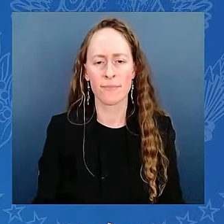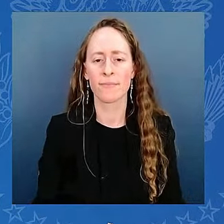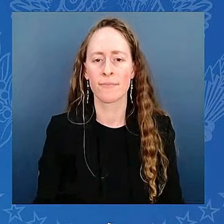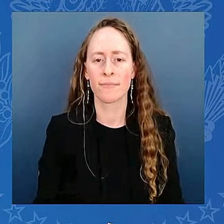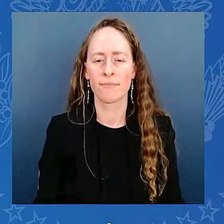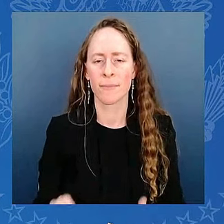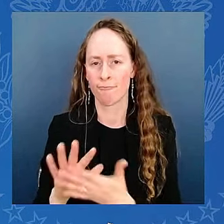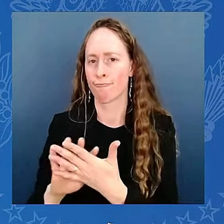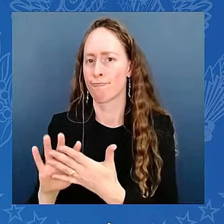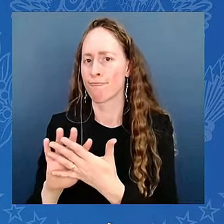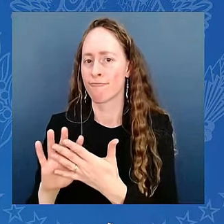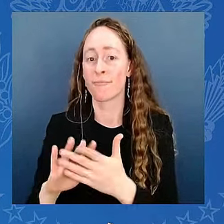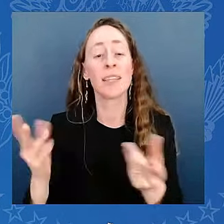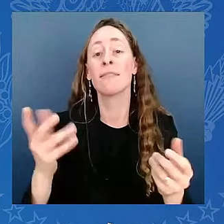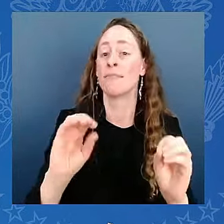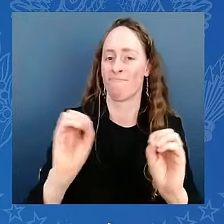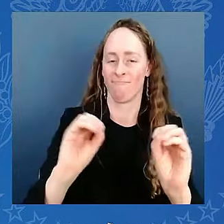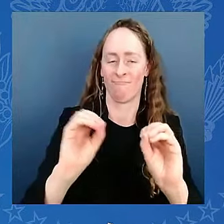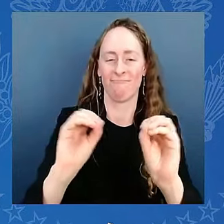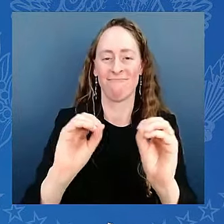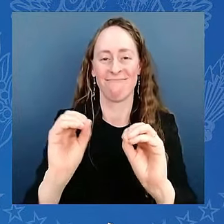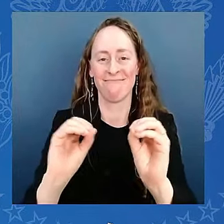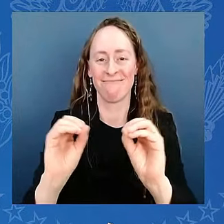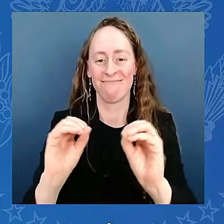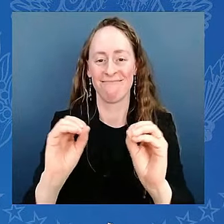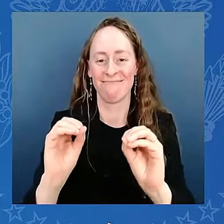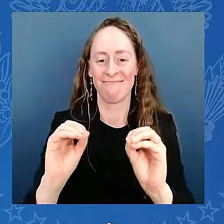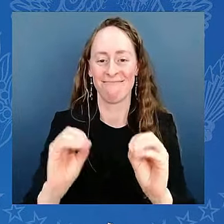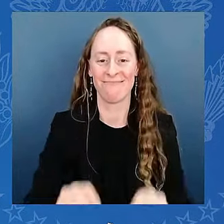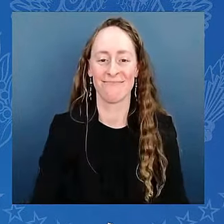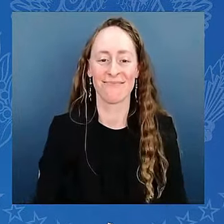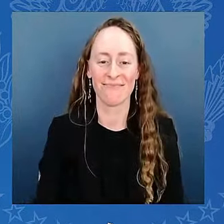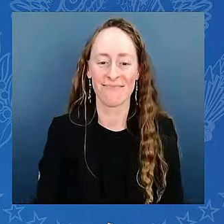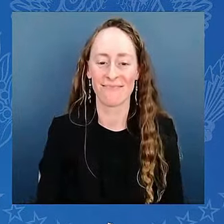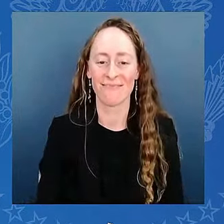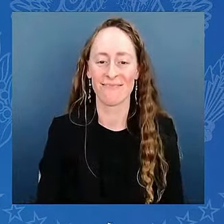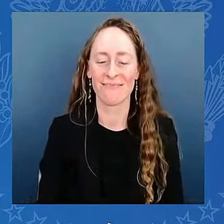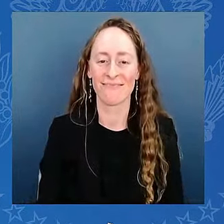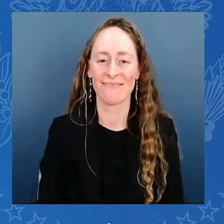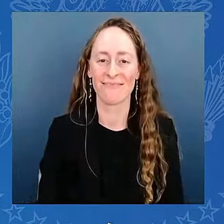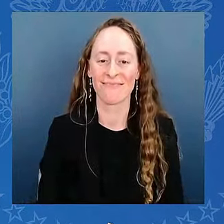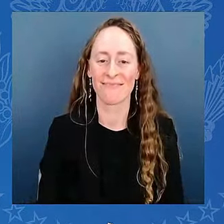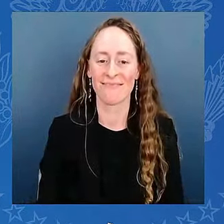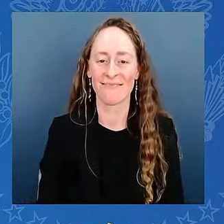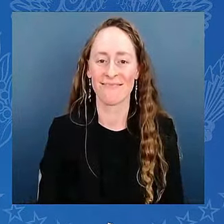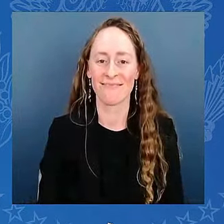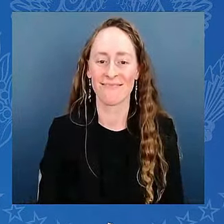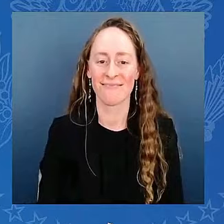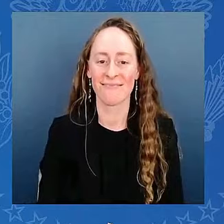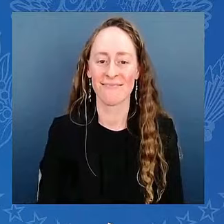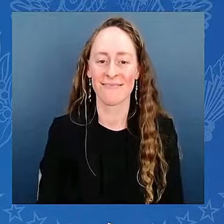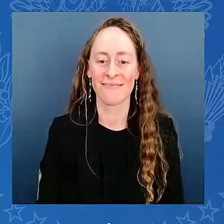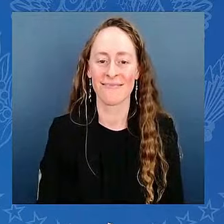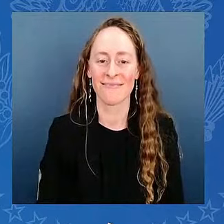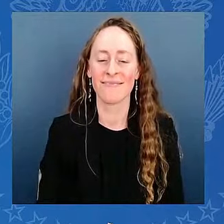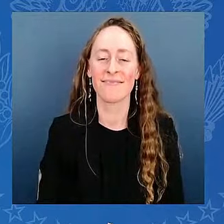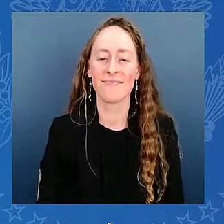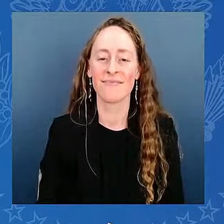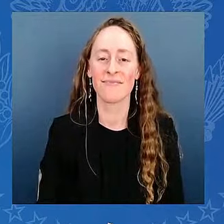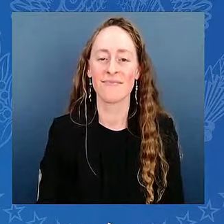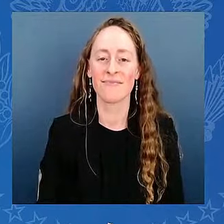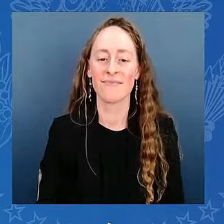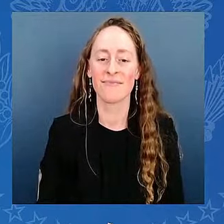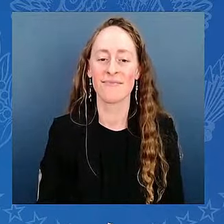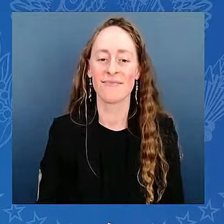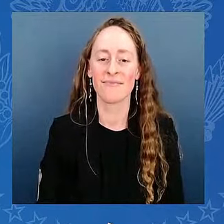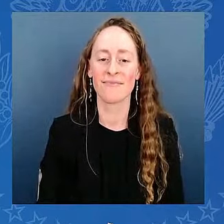say that? President Trump has said repeatedly that he could have gotten the hostages out without giving anything in exchange. What do you say to that? What do